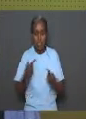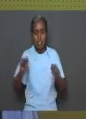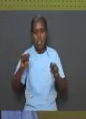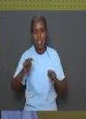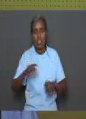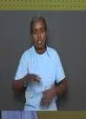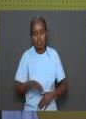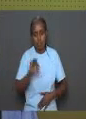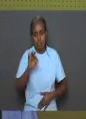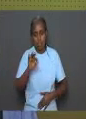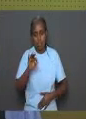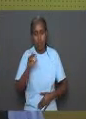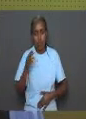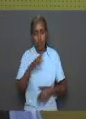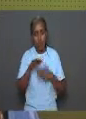all 3.